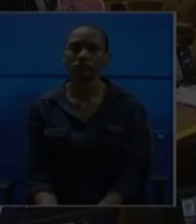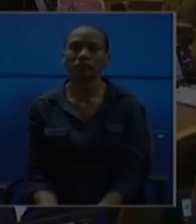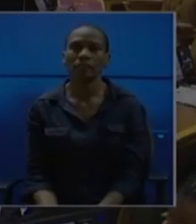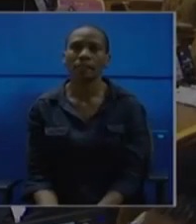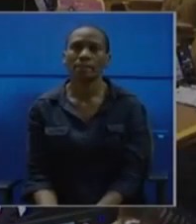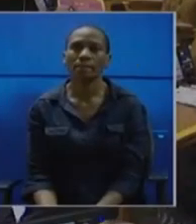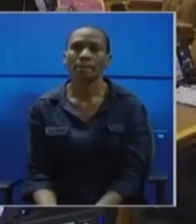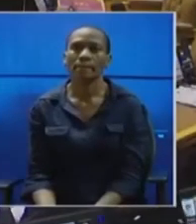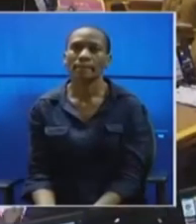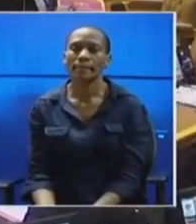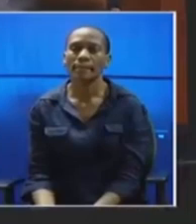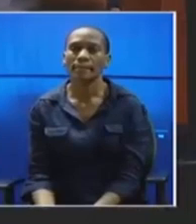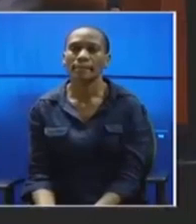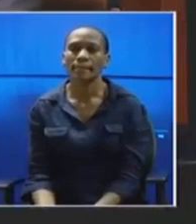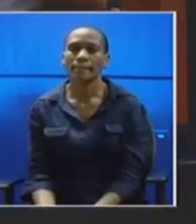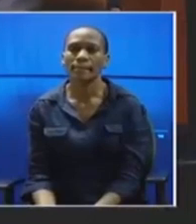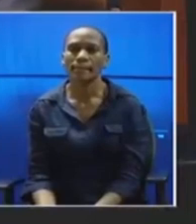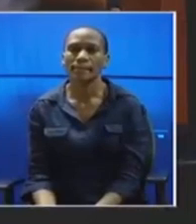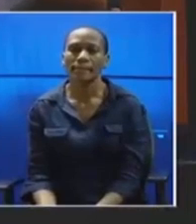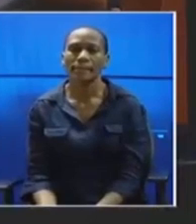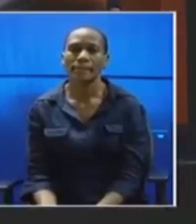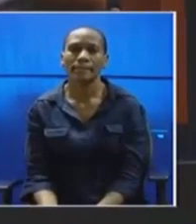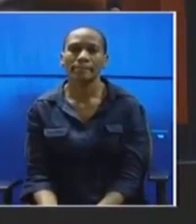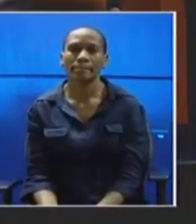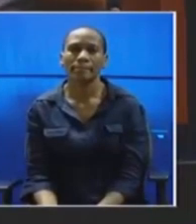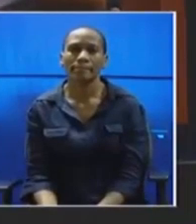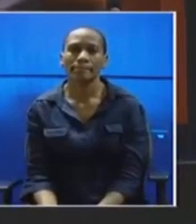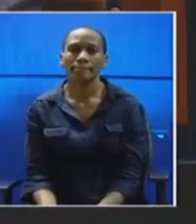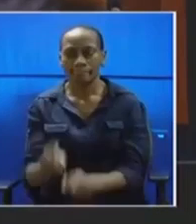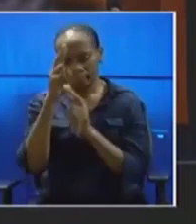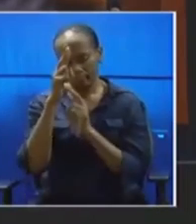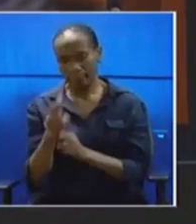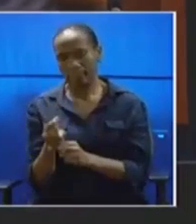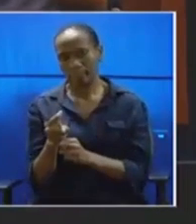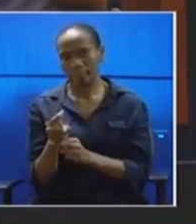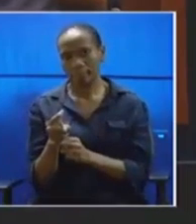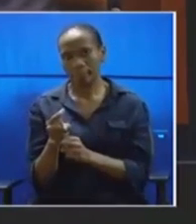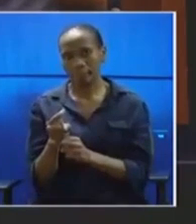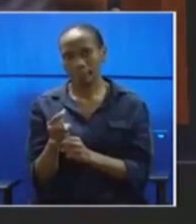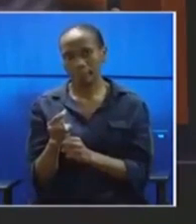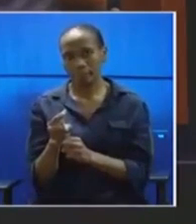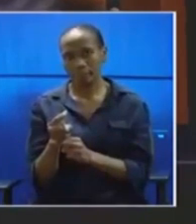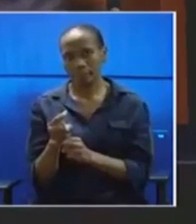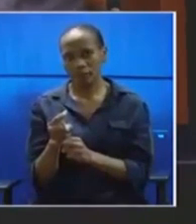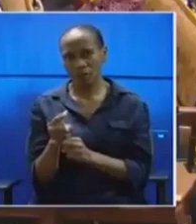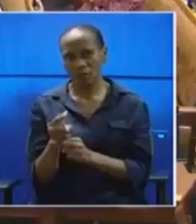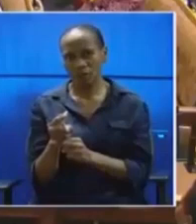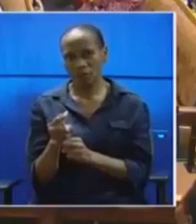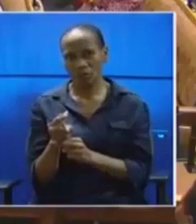May I therefore call on the Deputy, no, Honorable Van Damme. Can you continue with the debate,